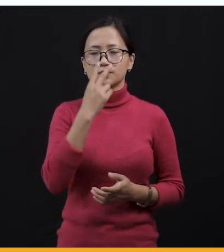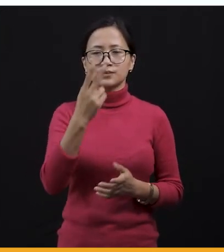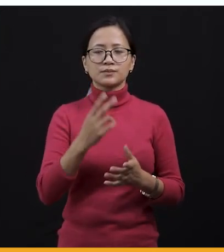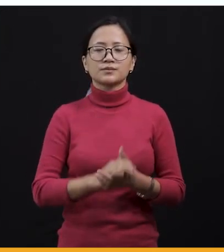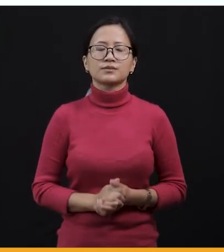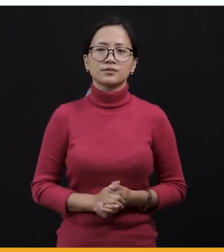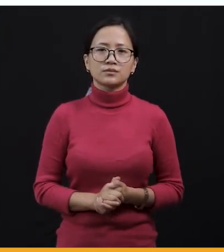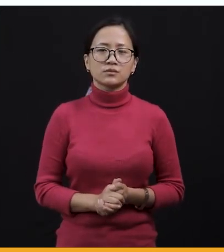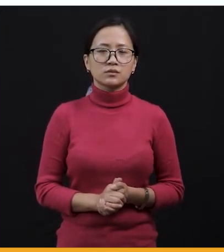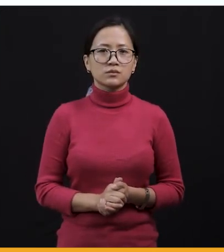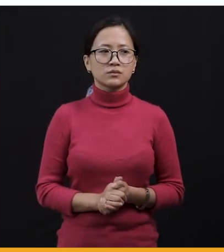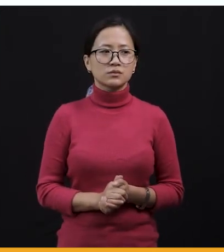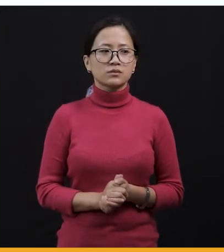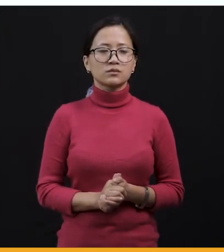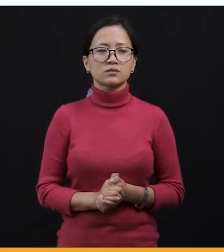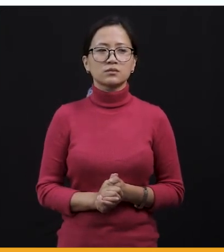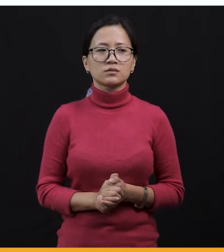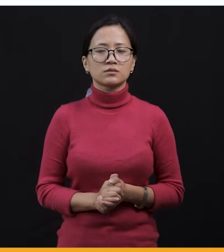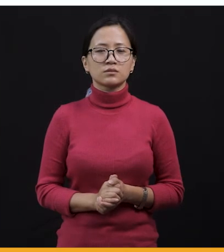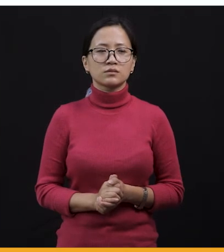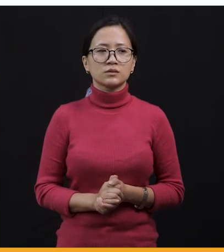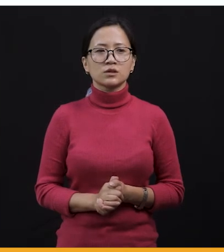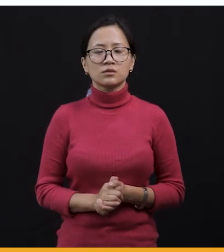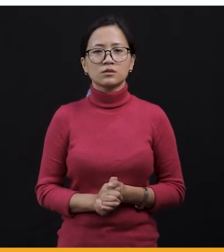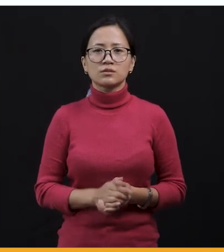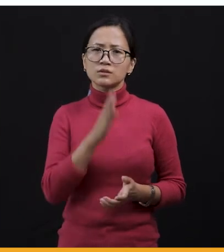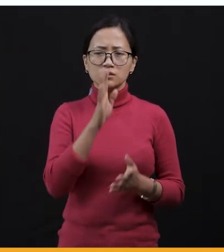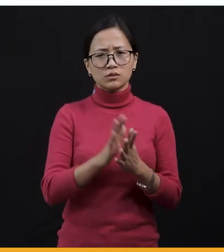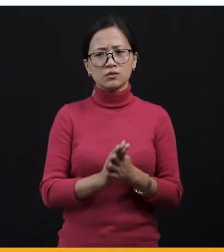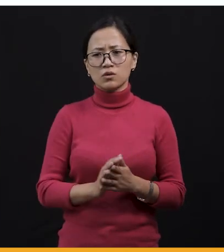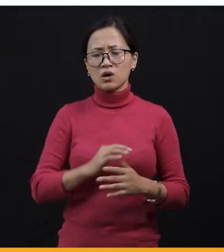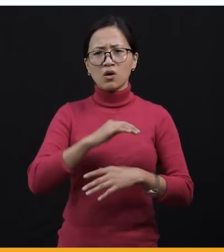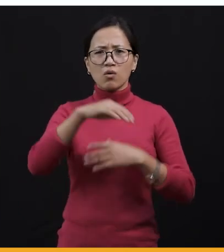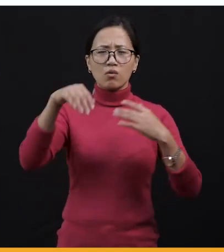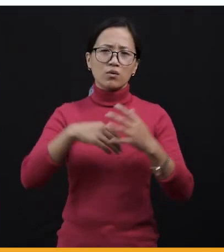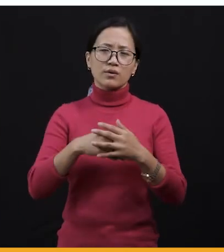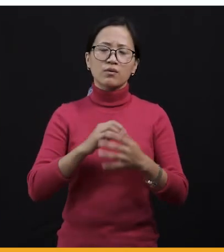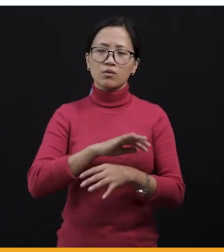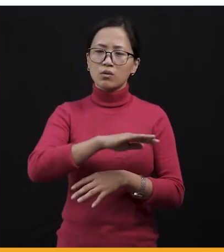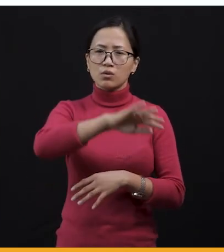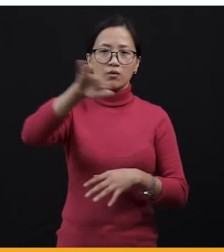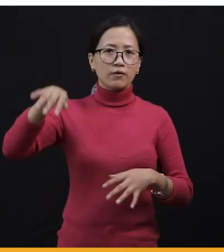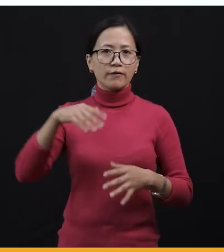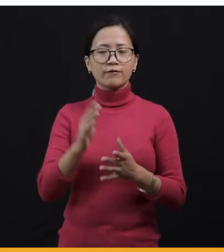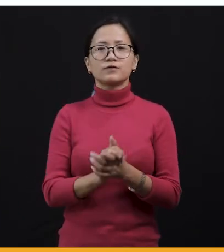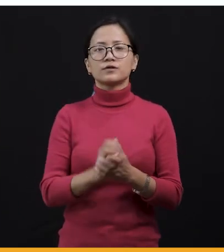right? Deforestation. Now, it can also be because of overgrazing.